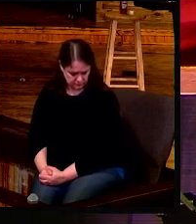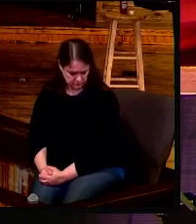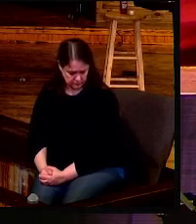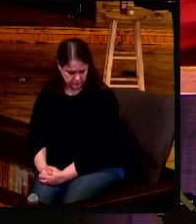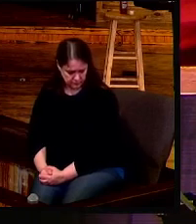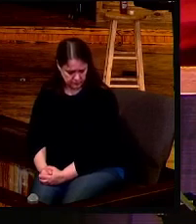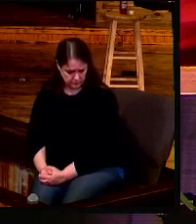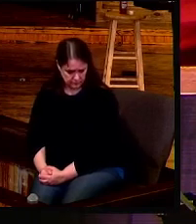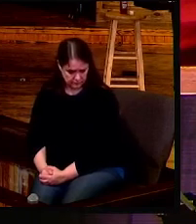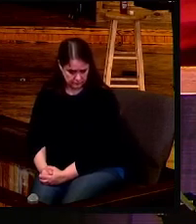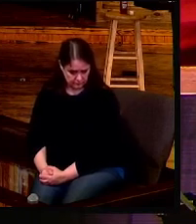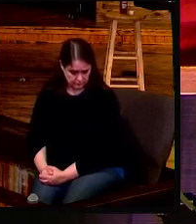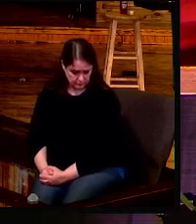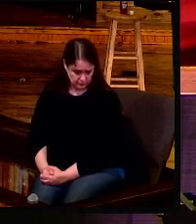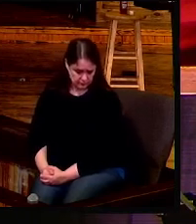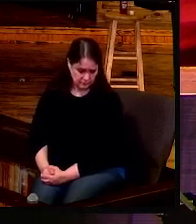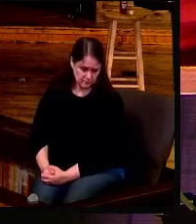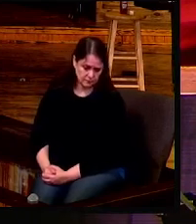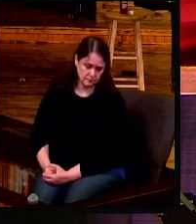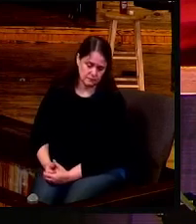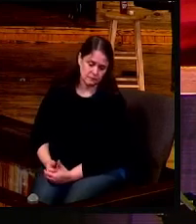I told that lonely man to quit drinking.